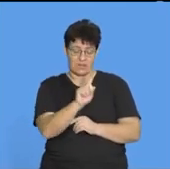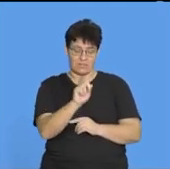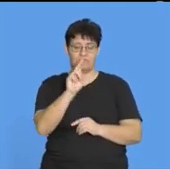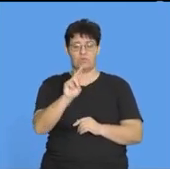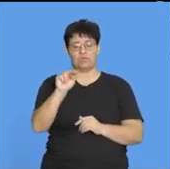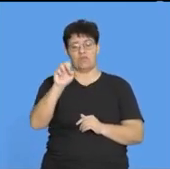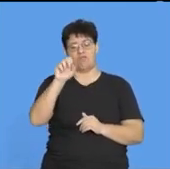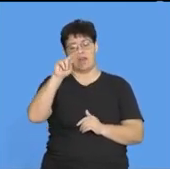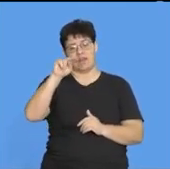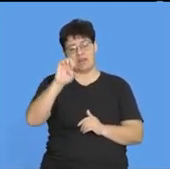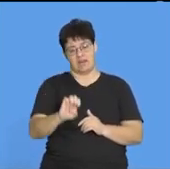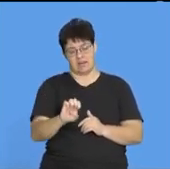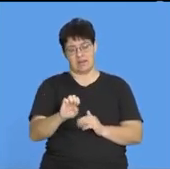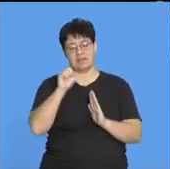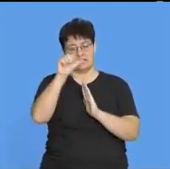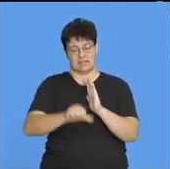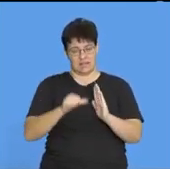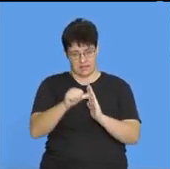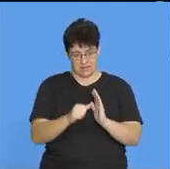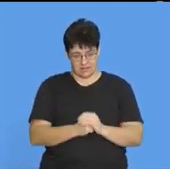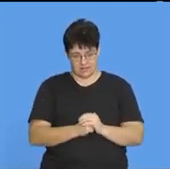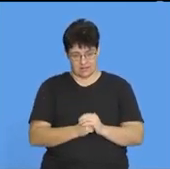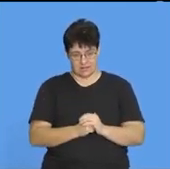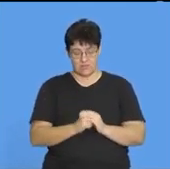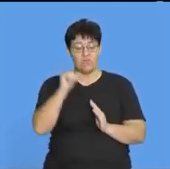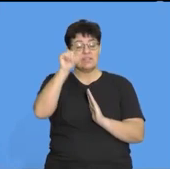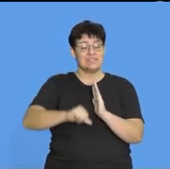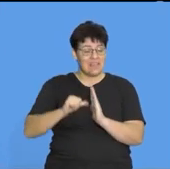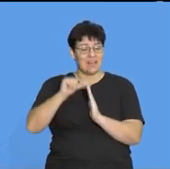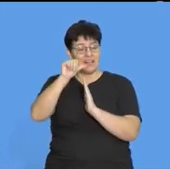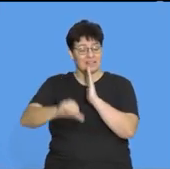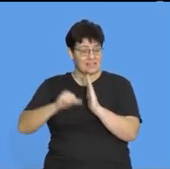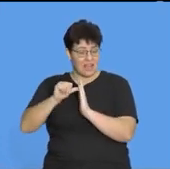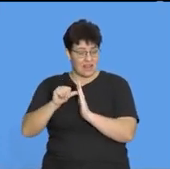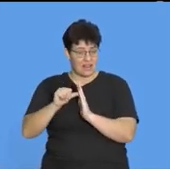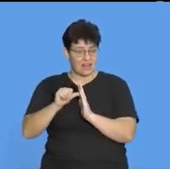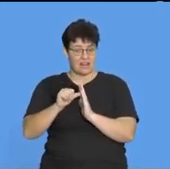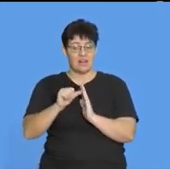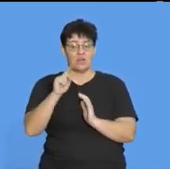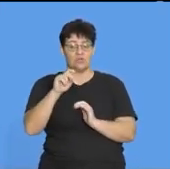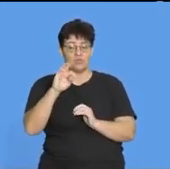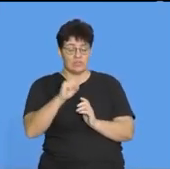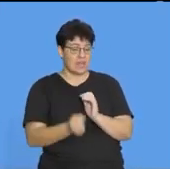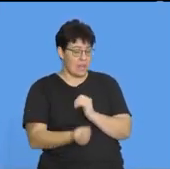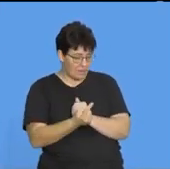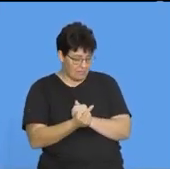So the events that occur on a cyclic basis in the uterus are referred to the uterine